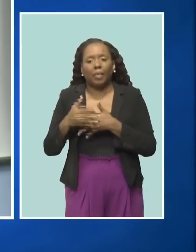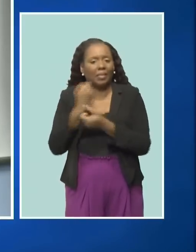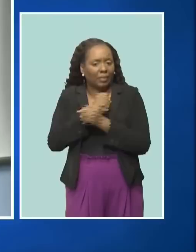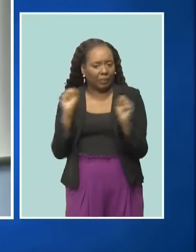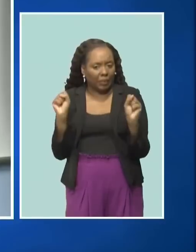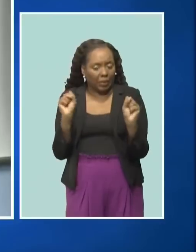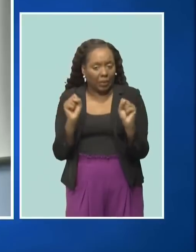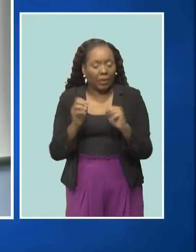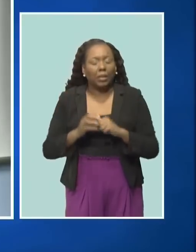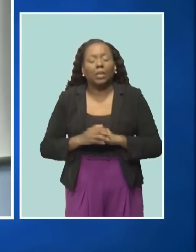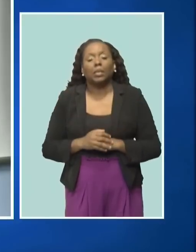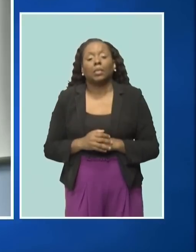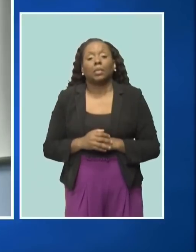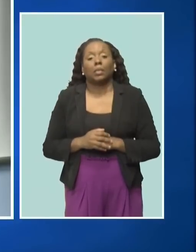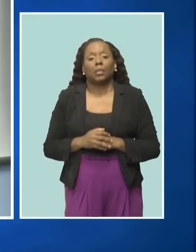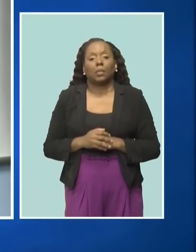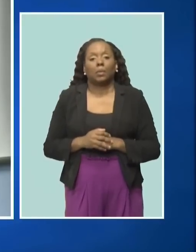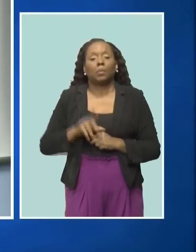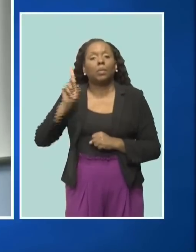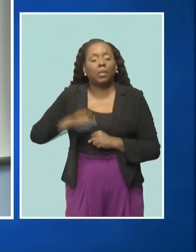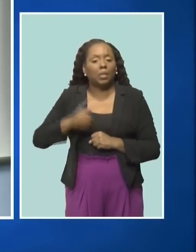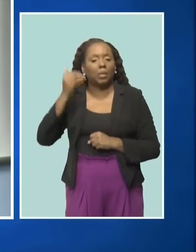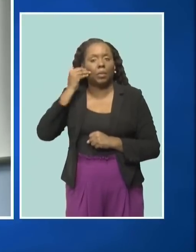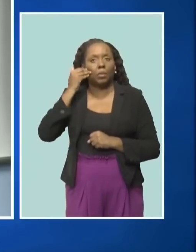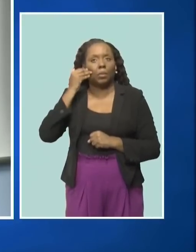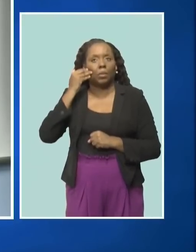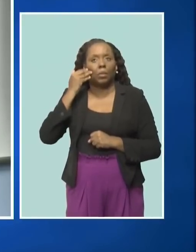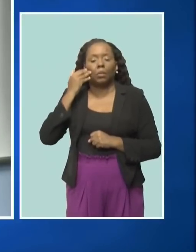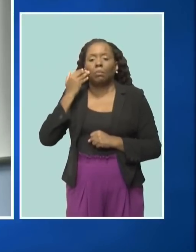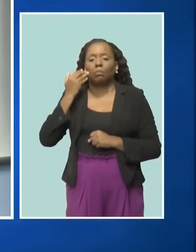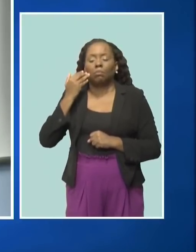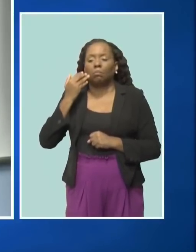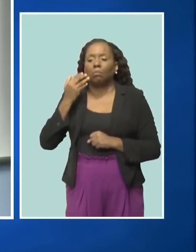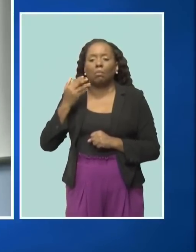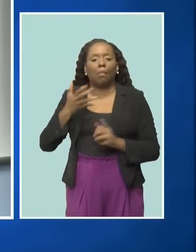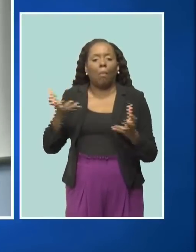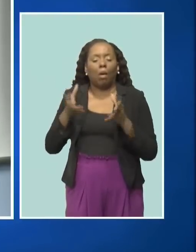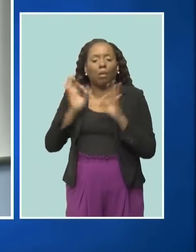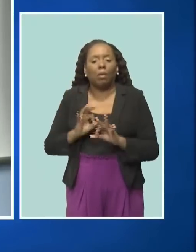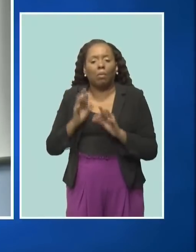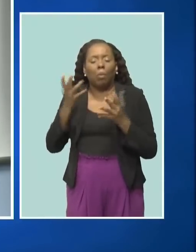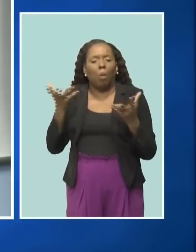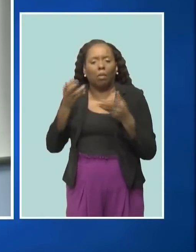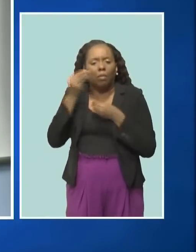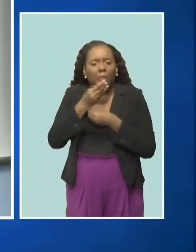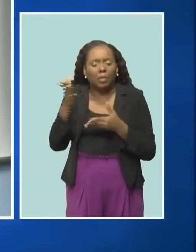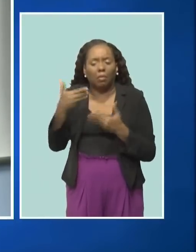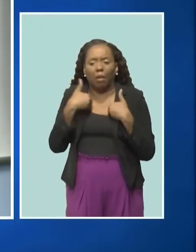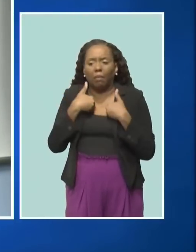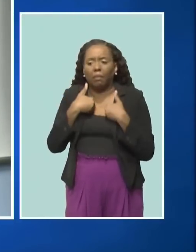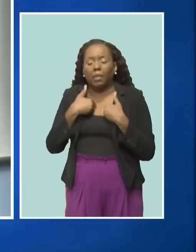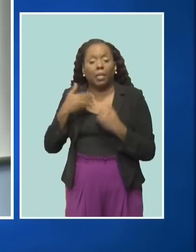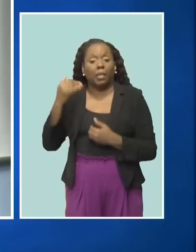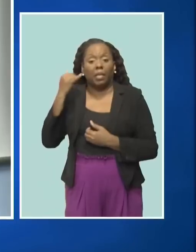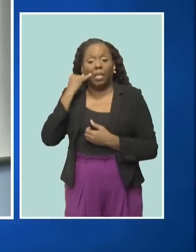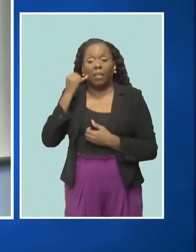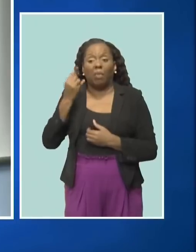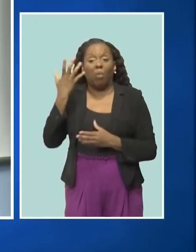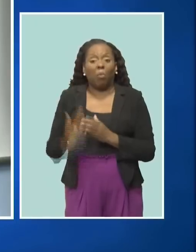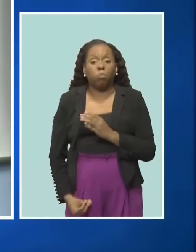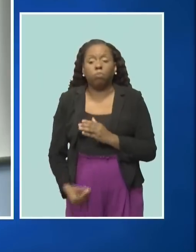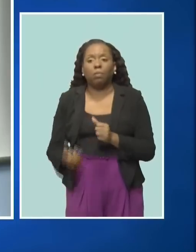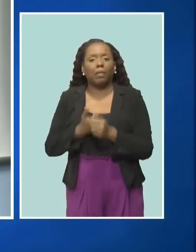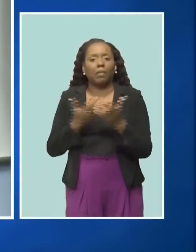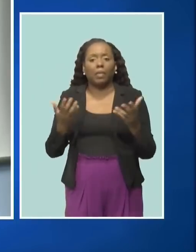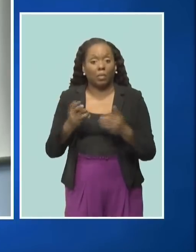that is knowing what information you have, classifying your data, what is on your servers. If you lose this information, do you know what